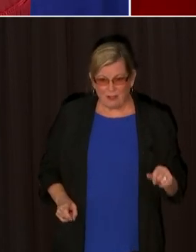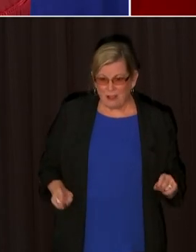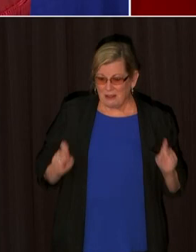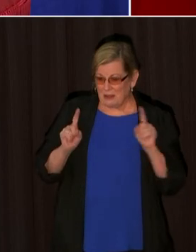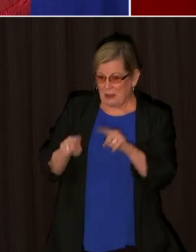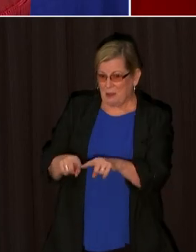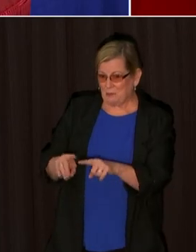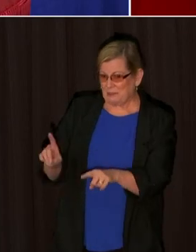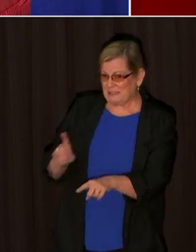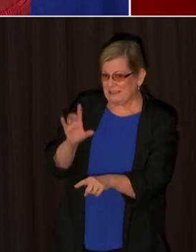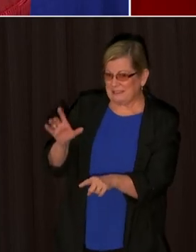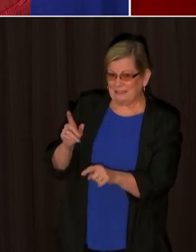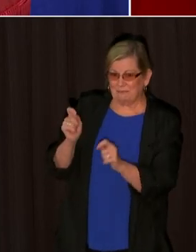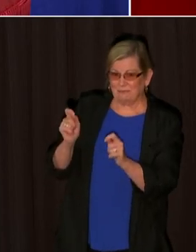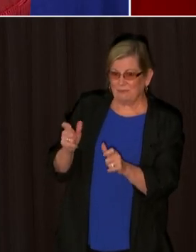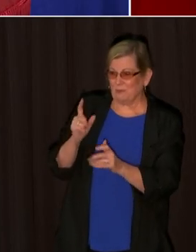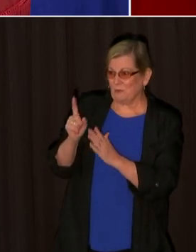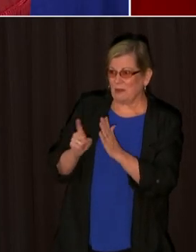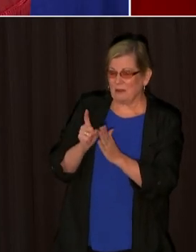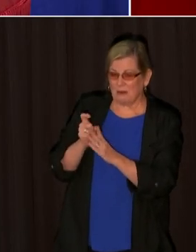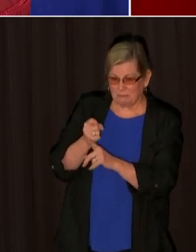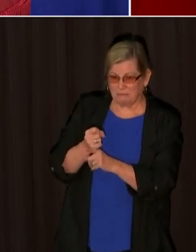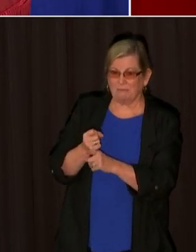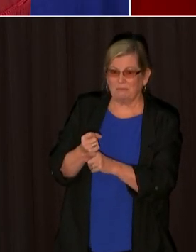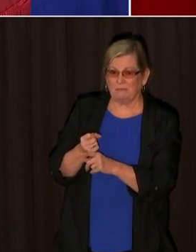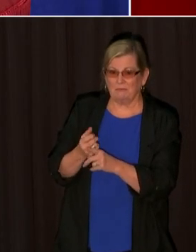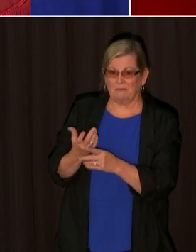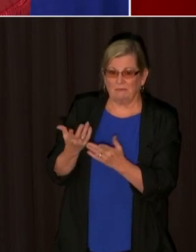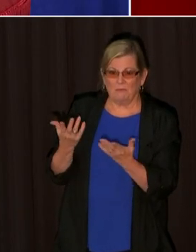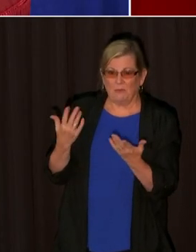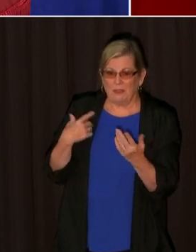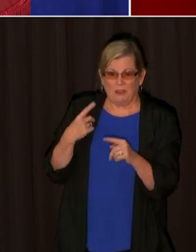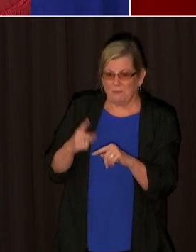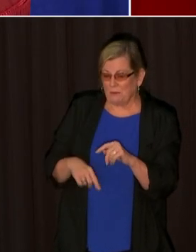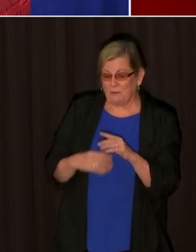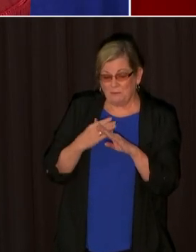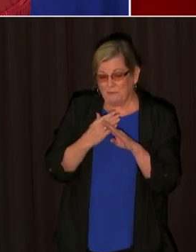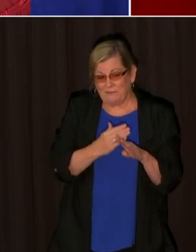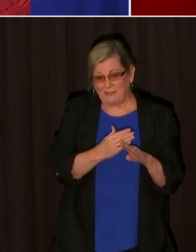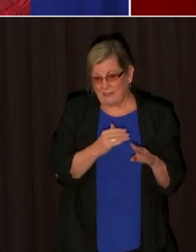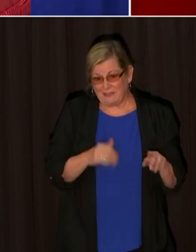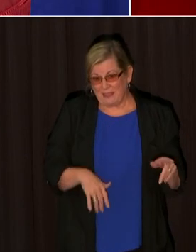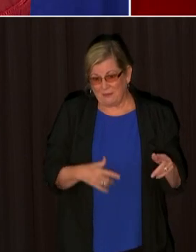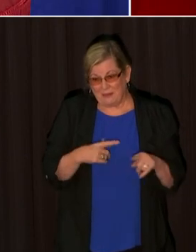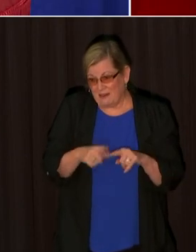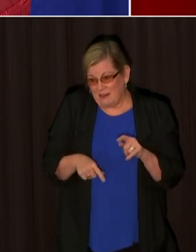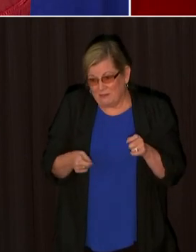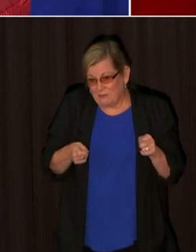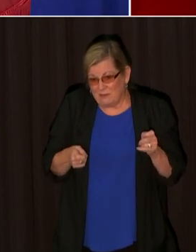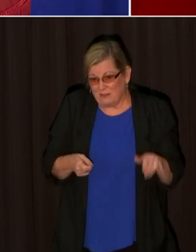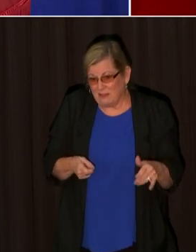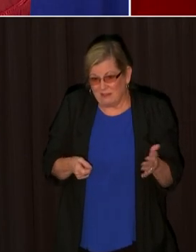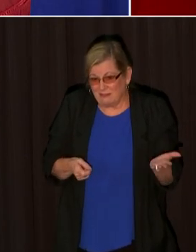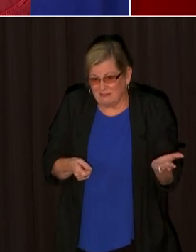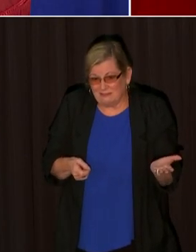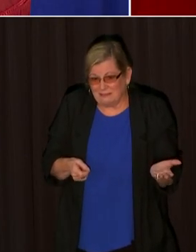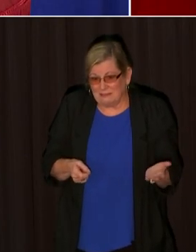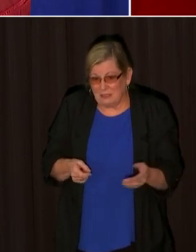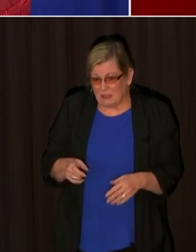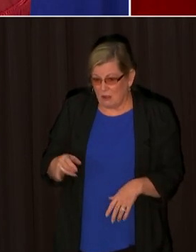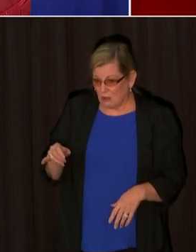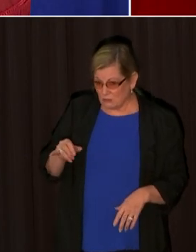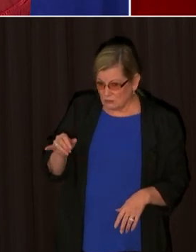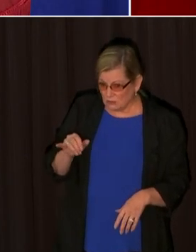next hour, and we won't be able to control that. We also, another very, very